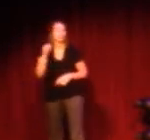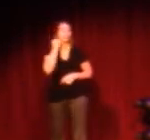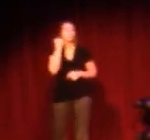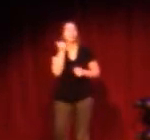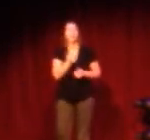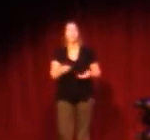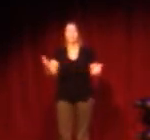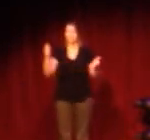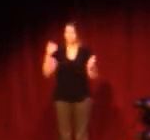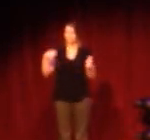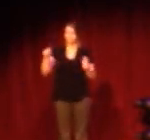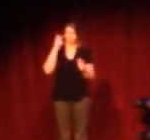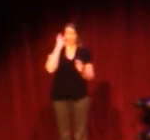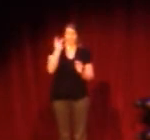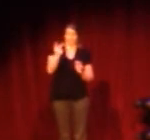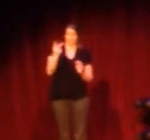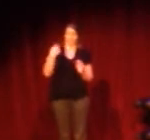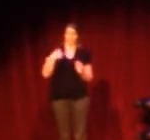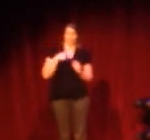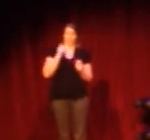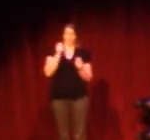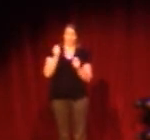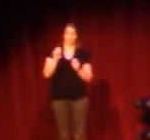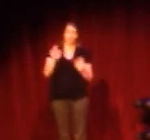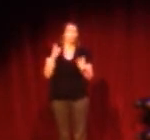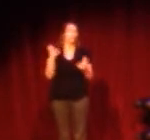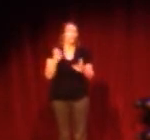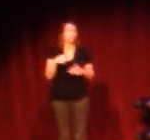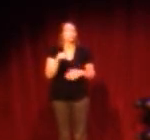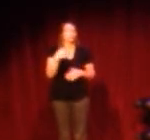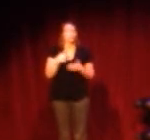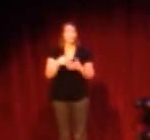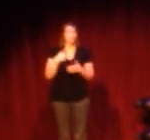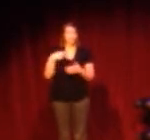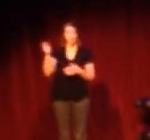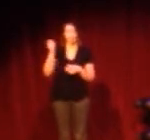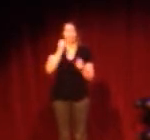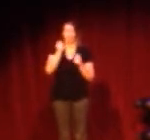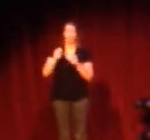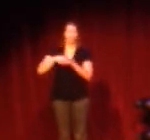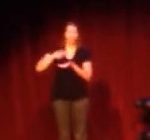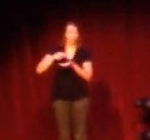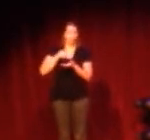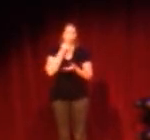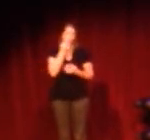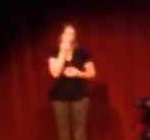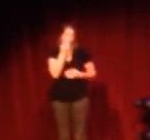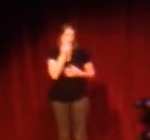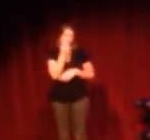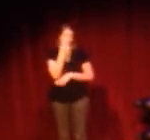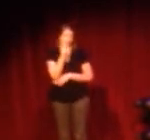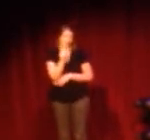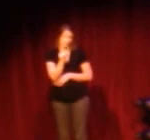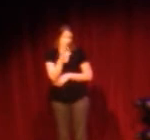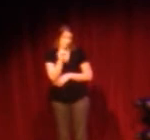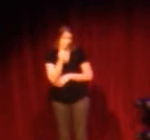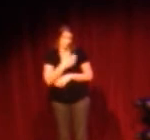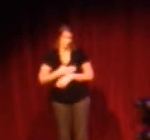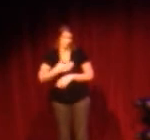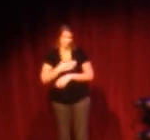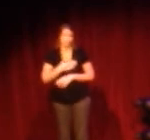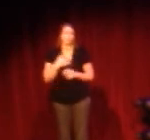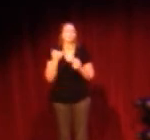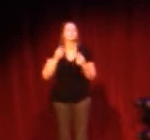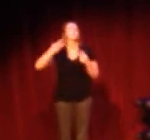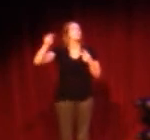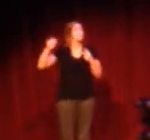we do, it's don't eat breakfast tacos before you have to jump around. If there's 2 things that you